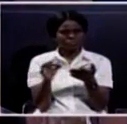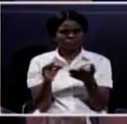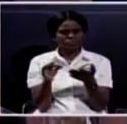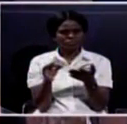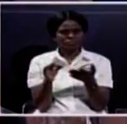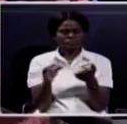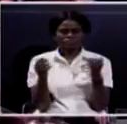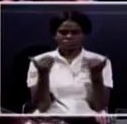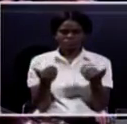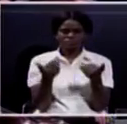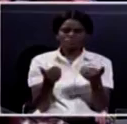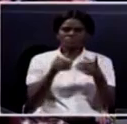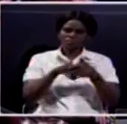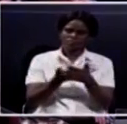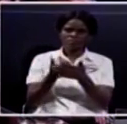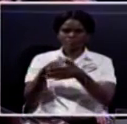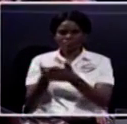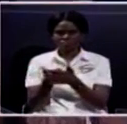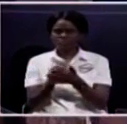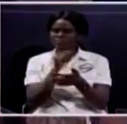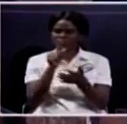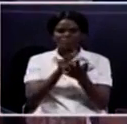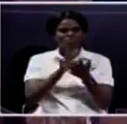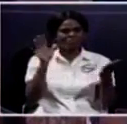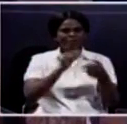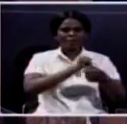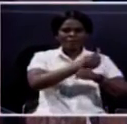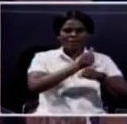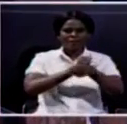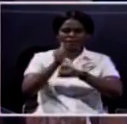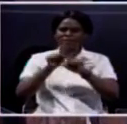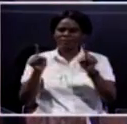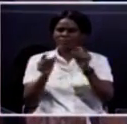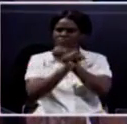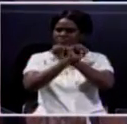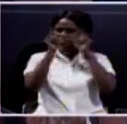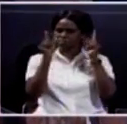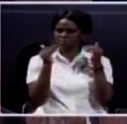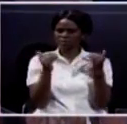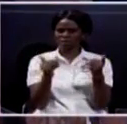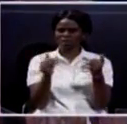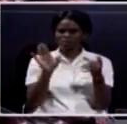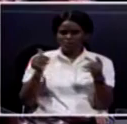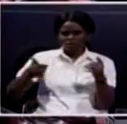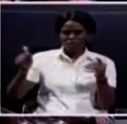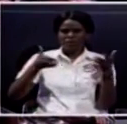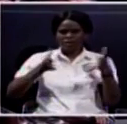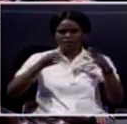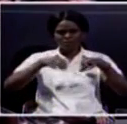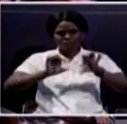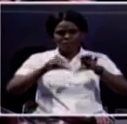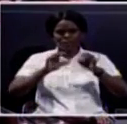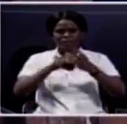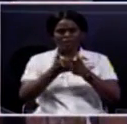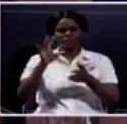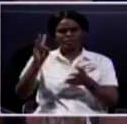reaction to this probably is not much of condemnation, but much of shock that you allowed this road to go on. How did we reach 70